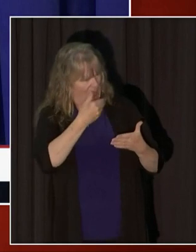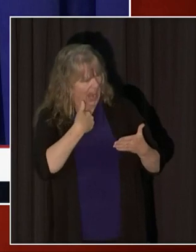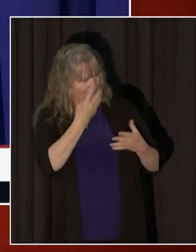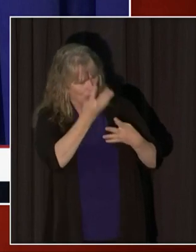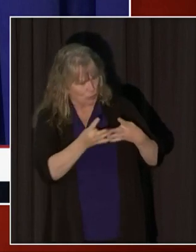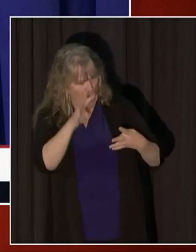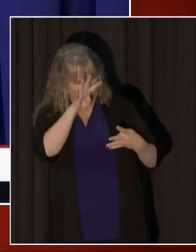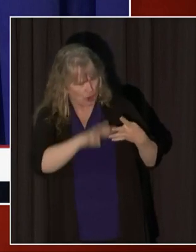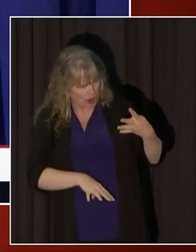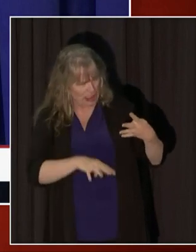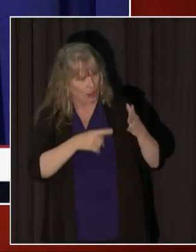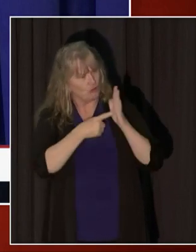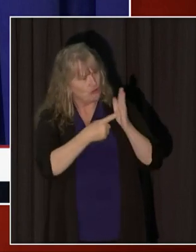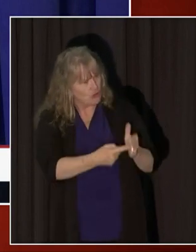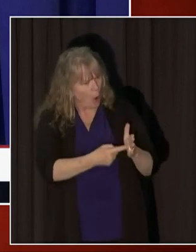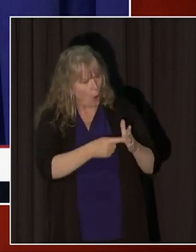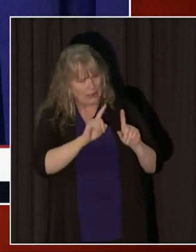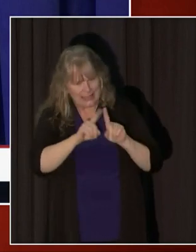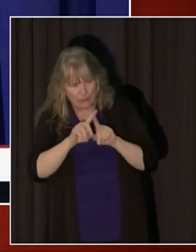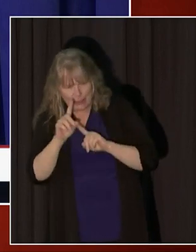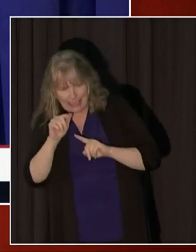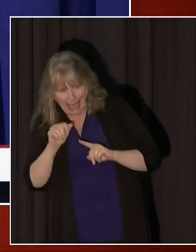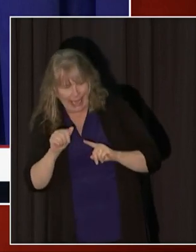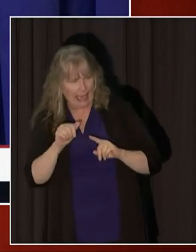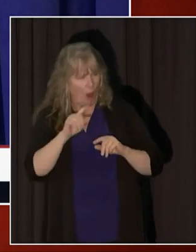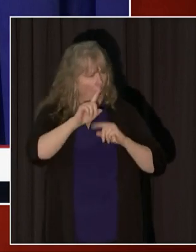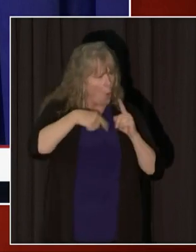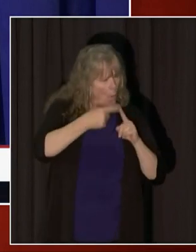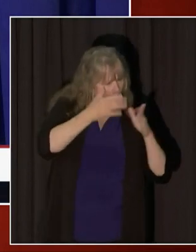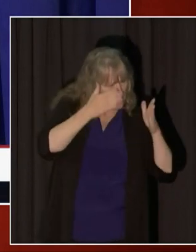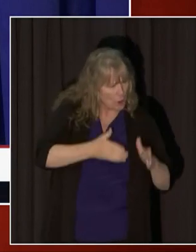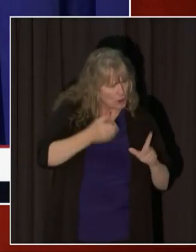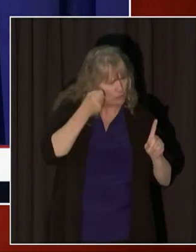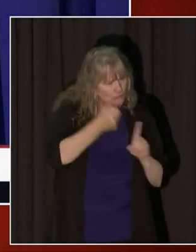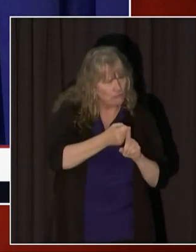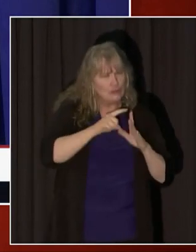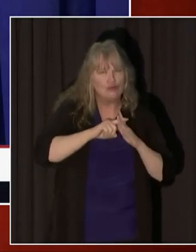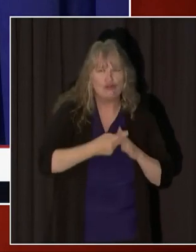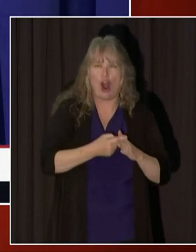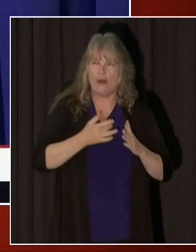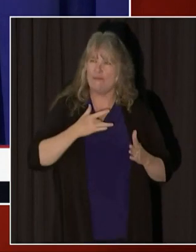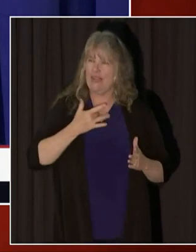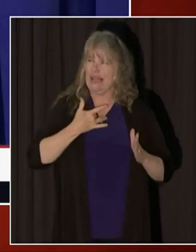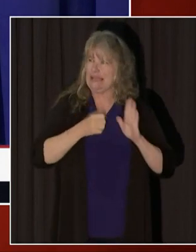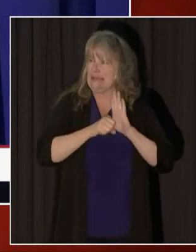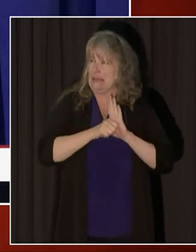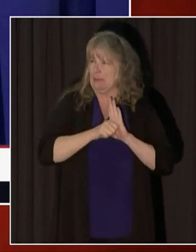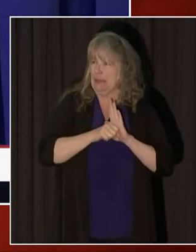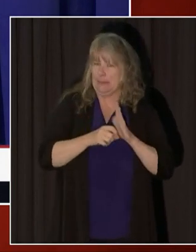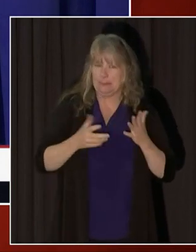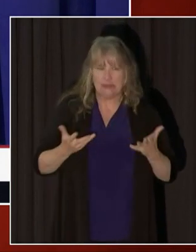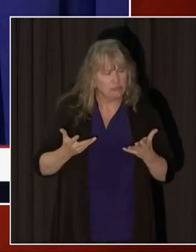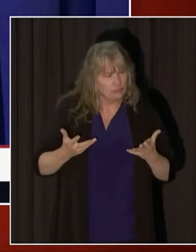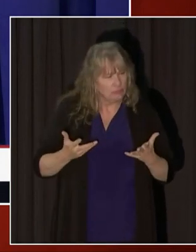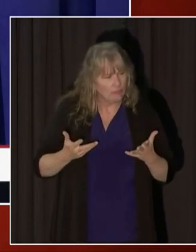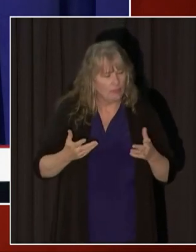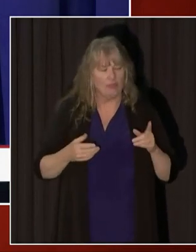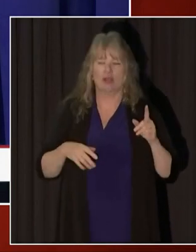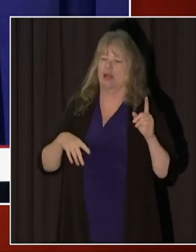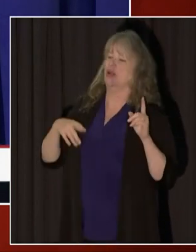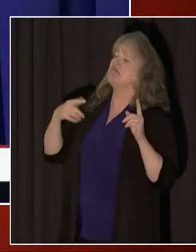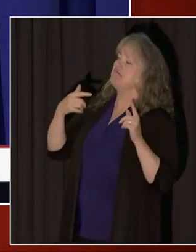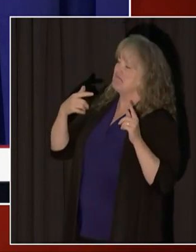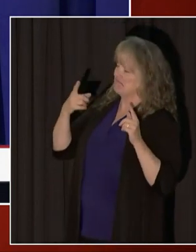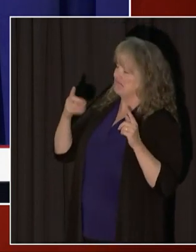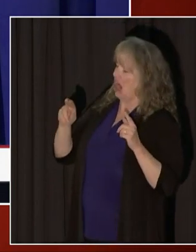dates and how many people develop symptoms on those dates? There's a number of things that I look at. There's